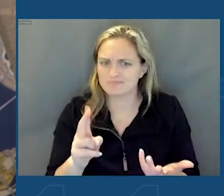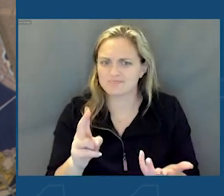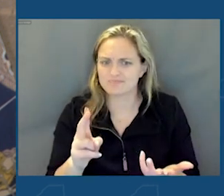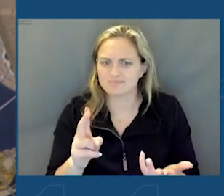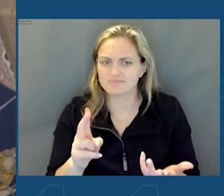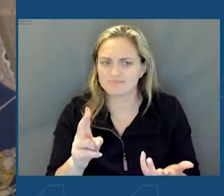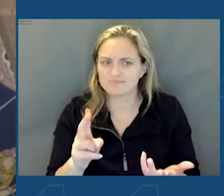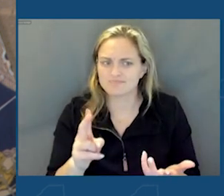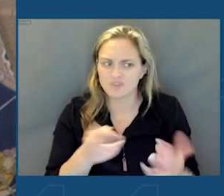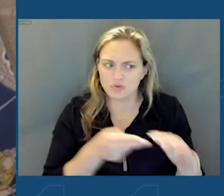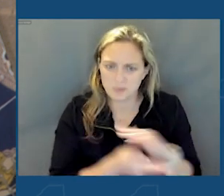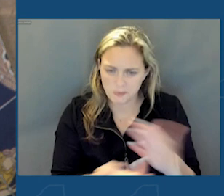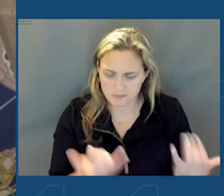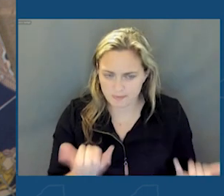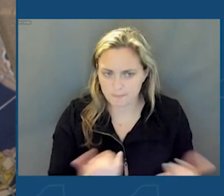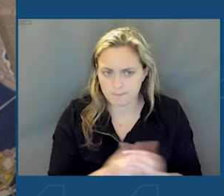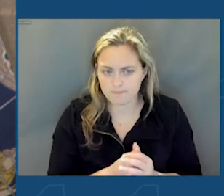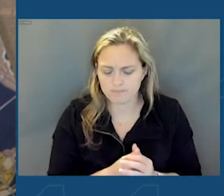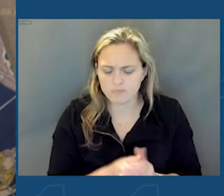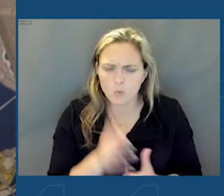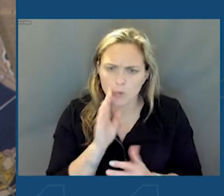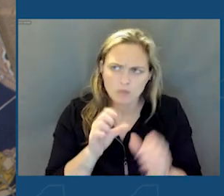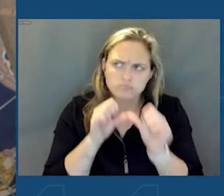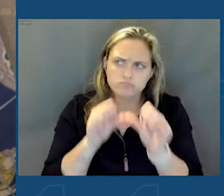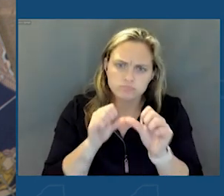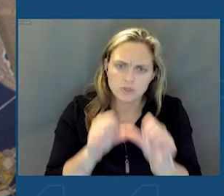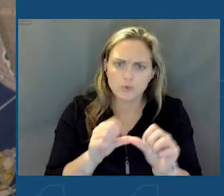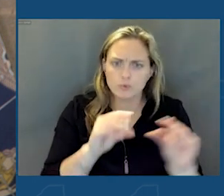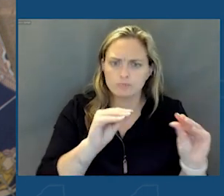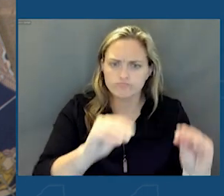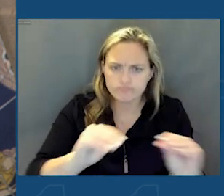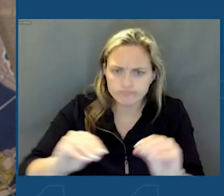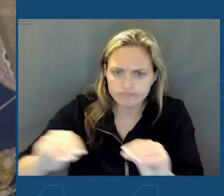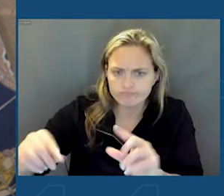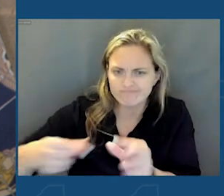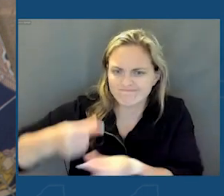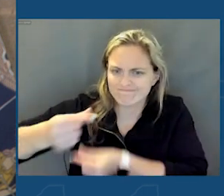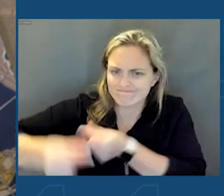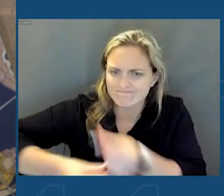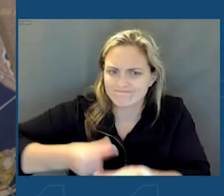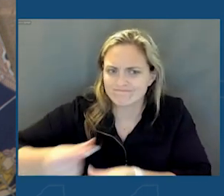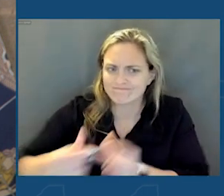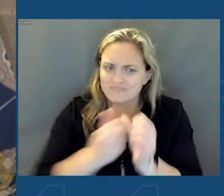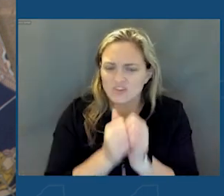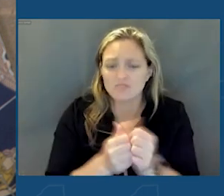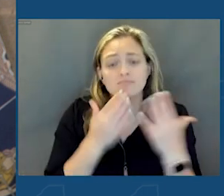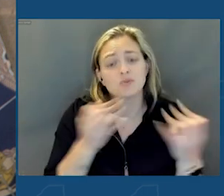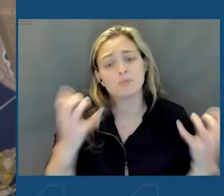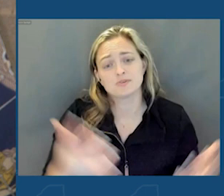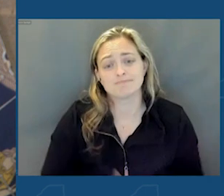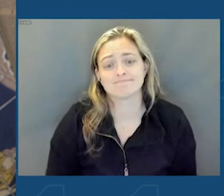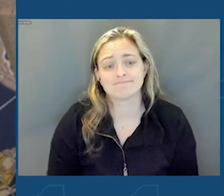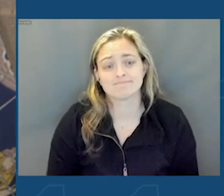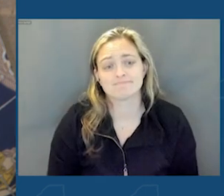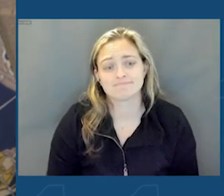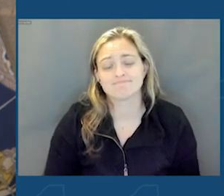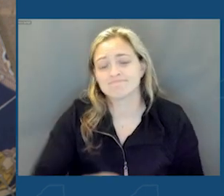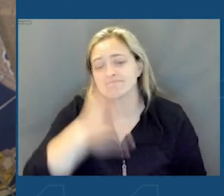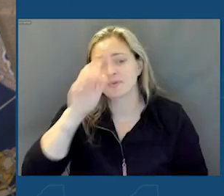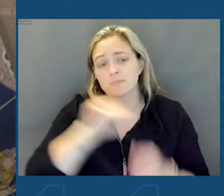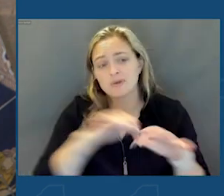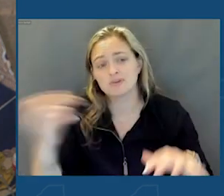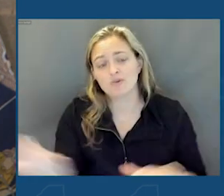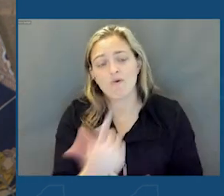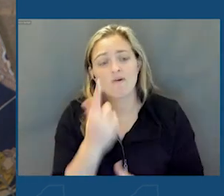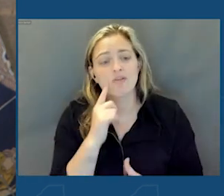buried here today that we'll go forth and do that together as one. Thank you very much. May God bless all of our veterans, and